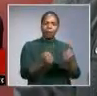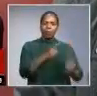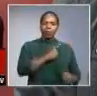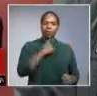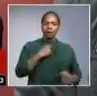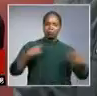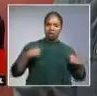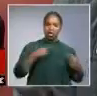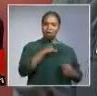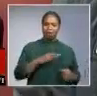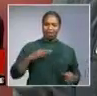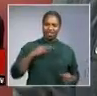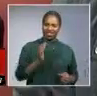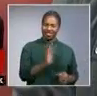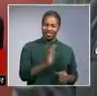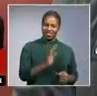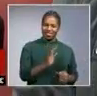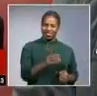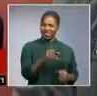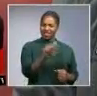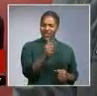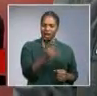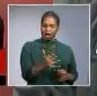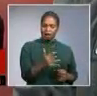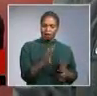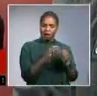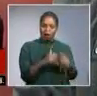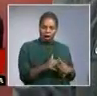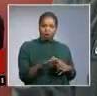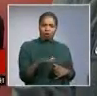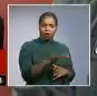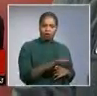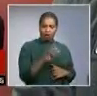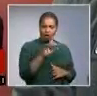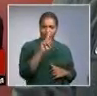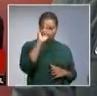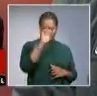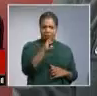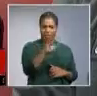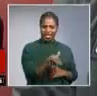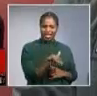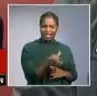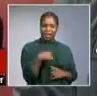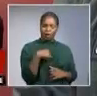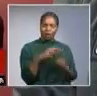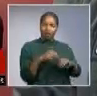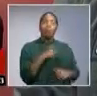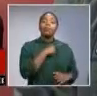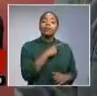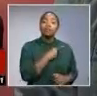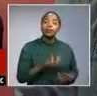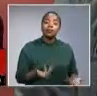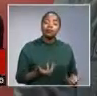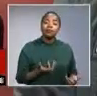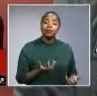the mayor. Now, the DA is destabilizing Nelson Mandela. They want to destabilize it. Why? Because they're